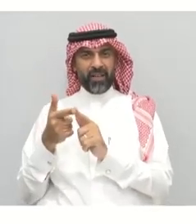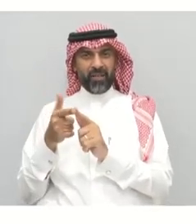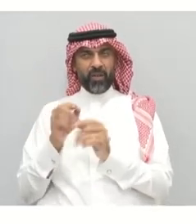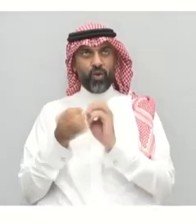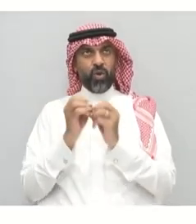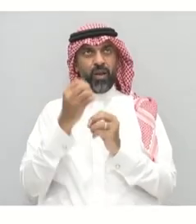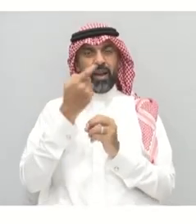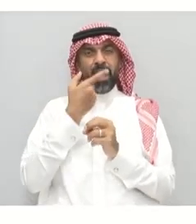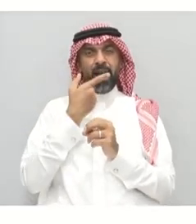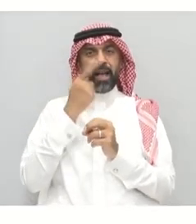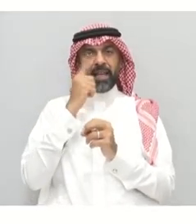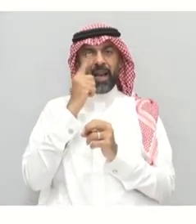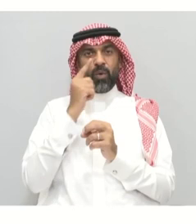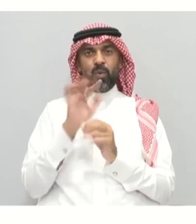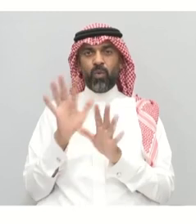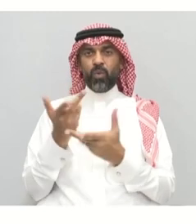yellow now.